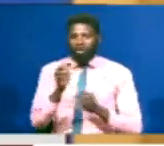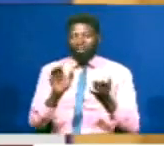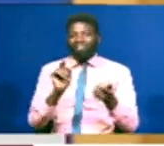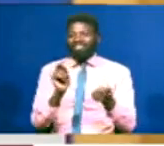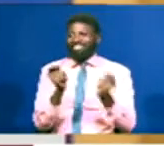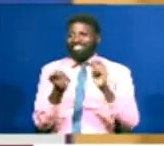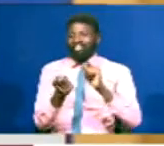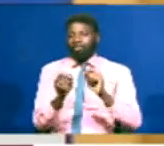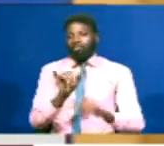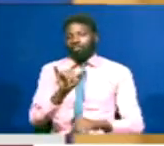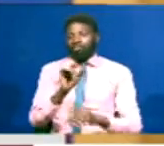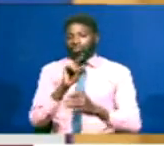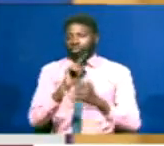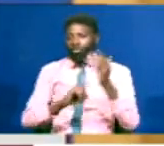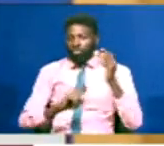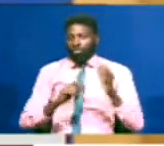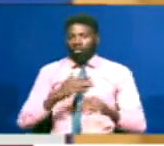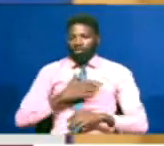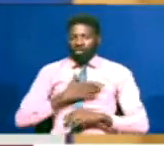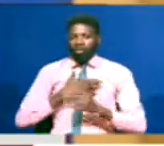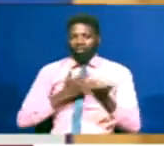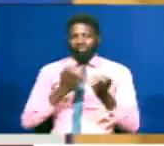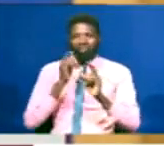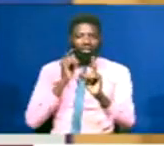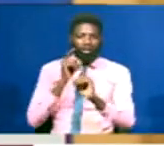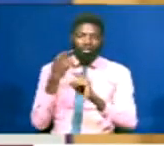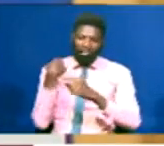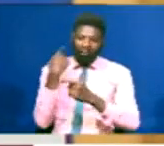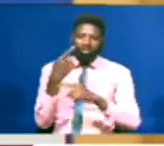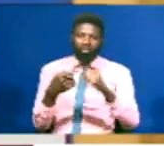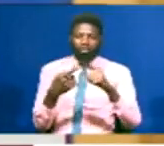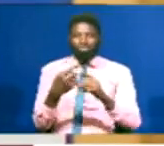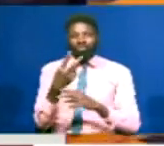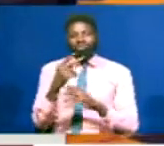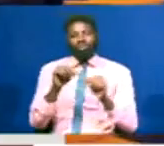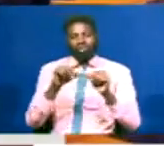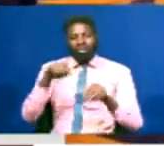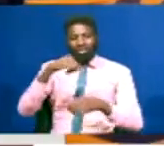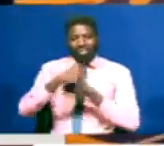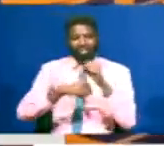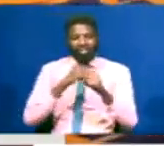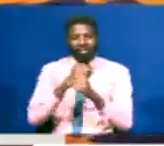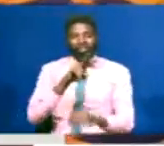really what our press site for our businesses for the last 2 years, which will continue even this year, 2023.